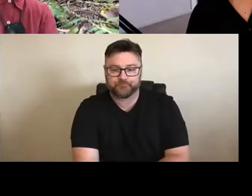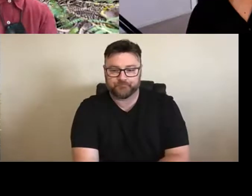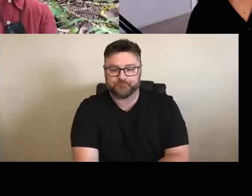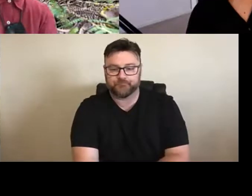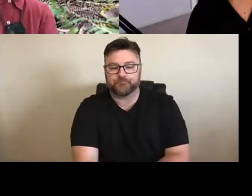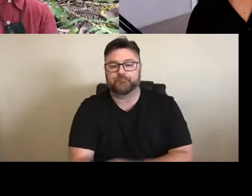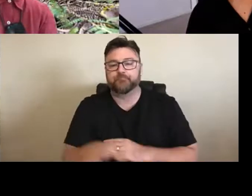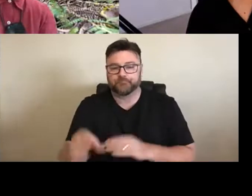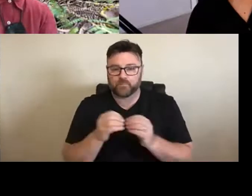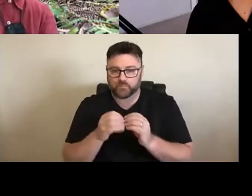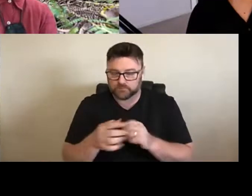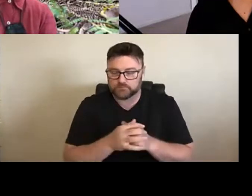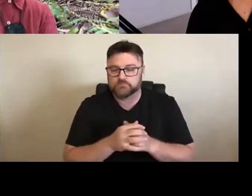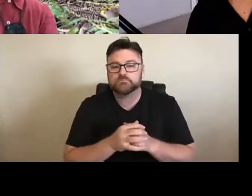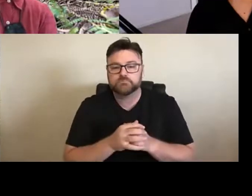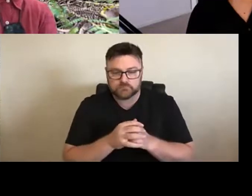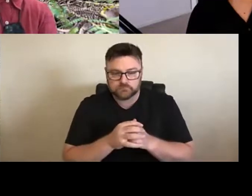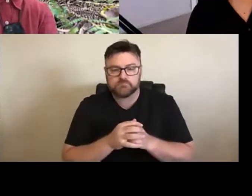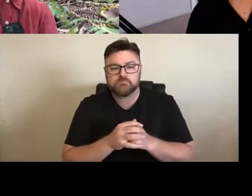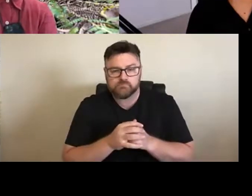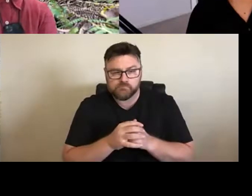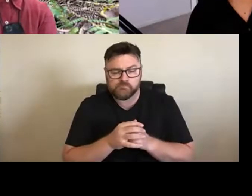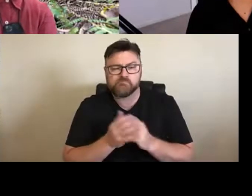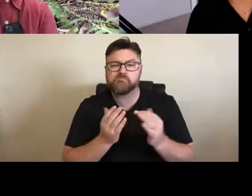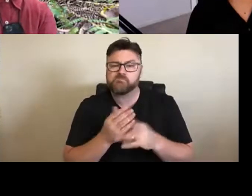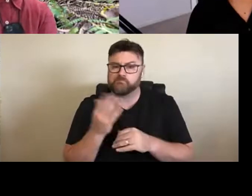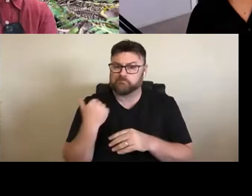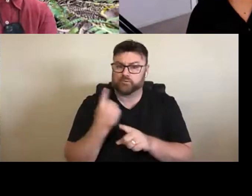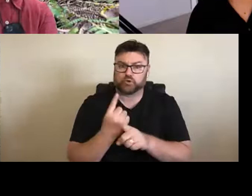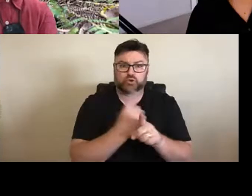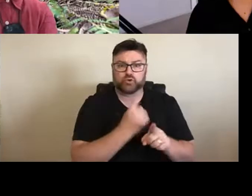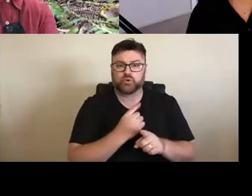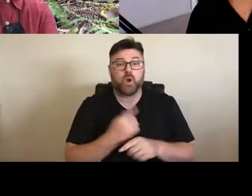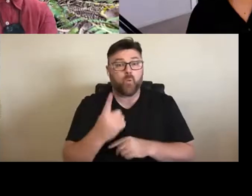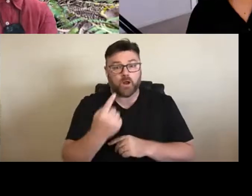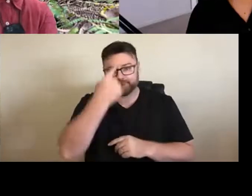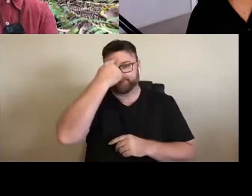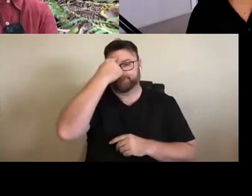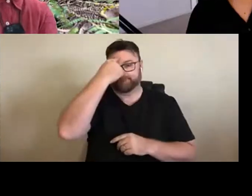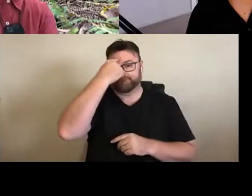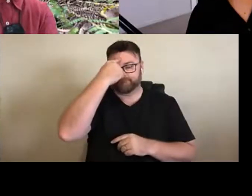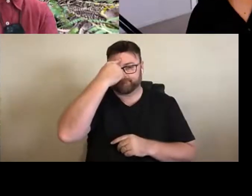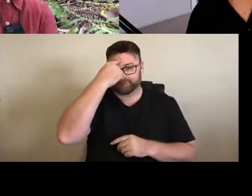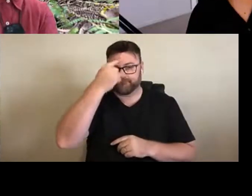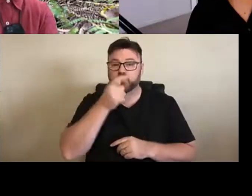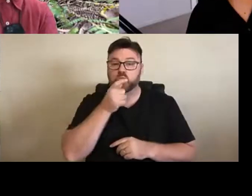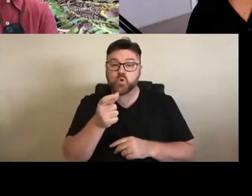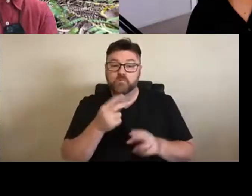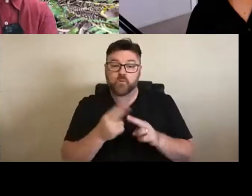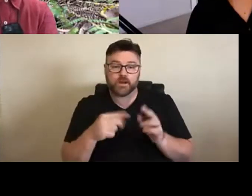to add that, like, also out of all of the conversations that we've just said, the word that comes to mind most strongly for me is